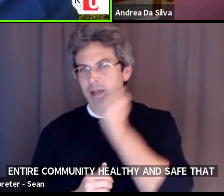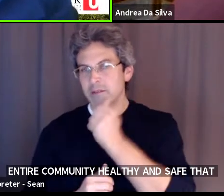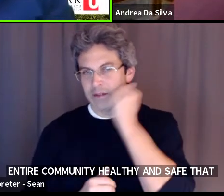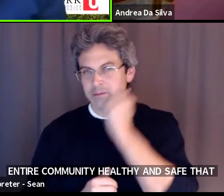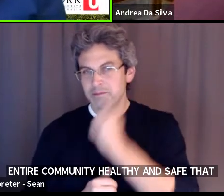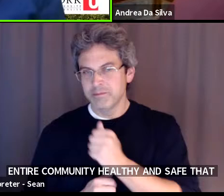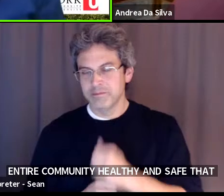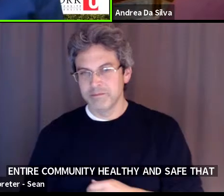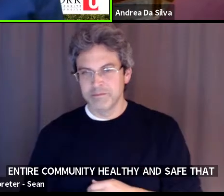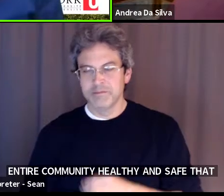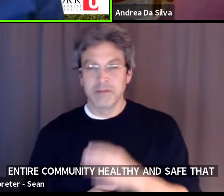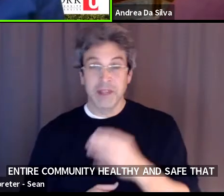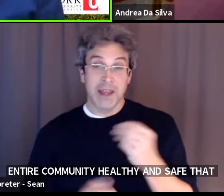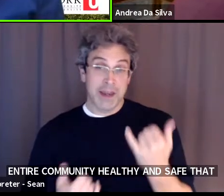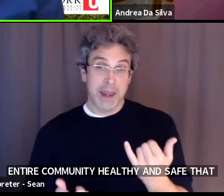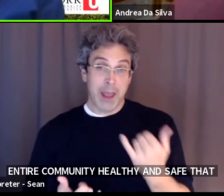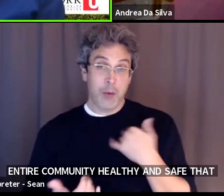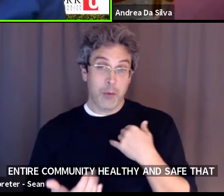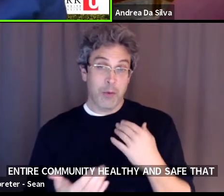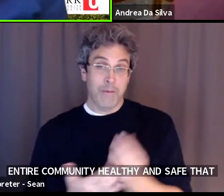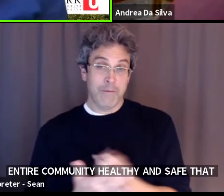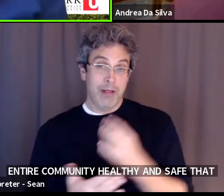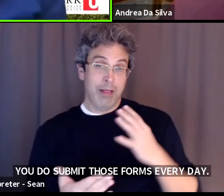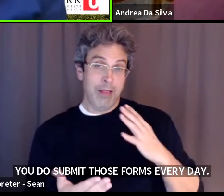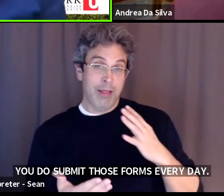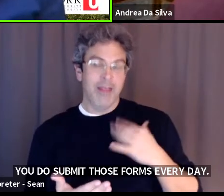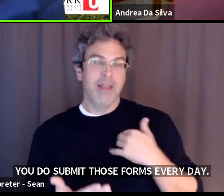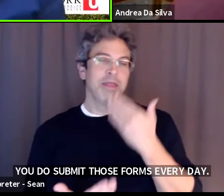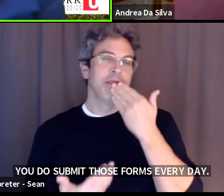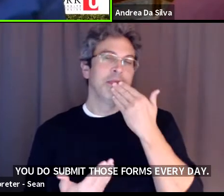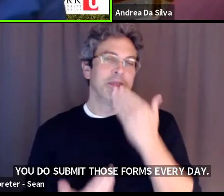And I'll thank you in advance for doing that.